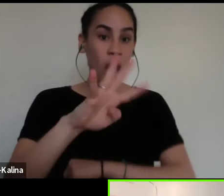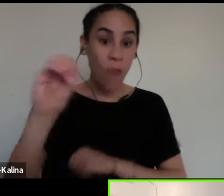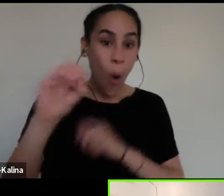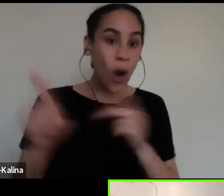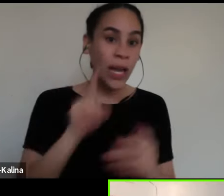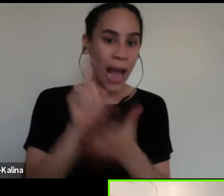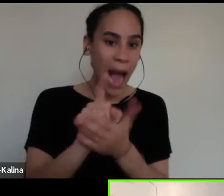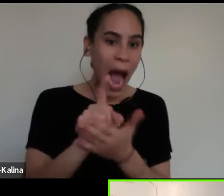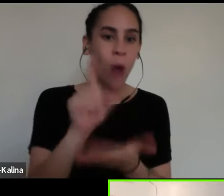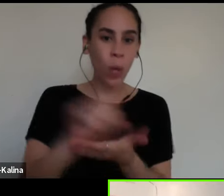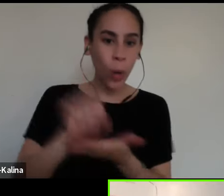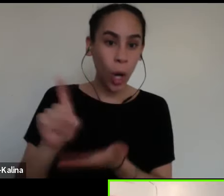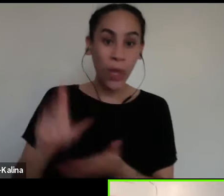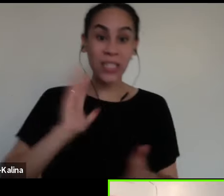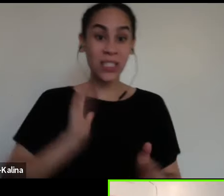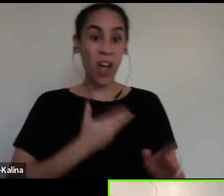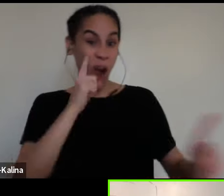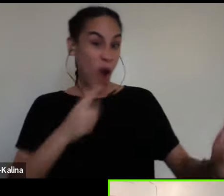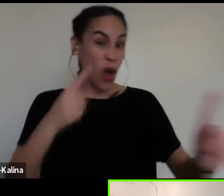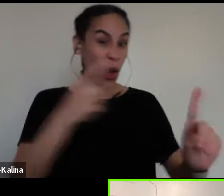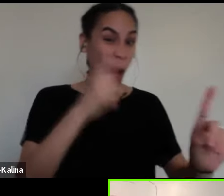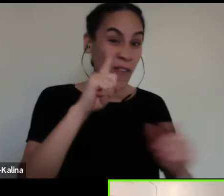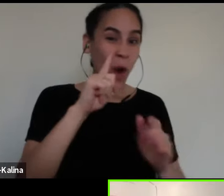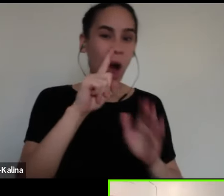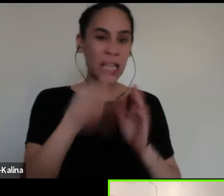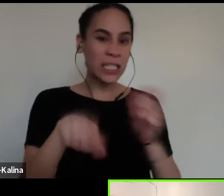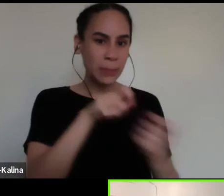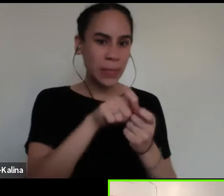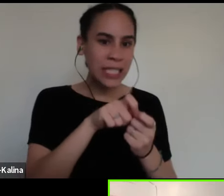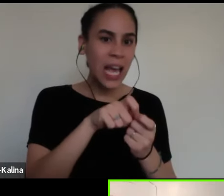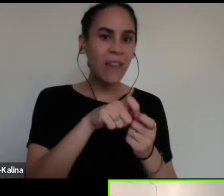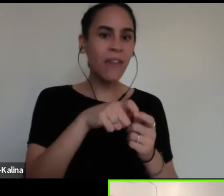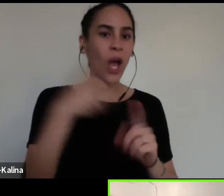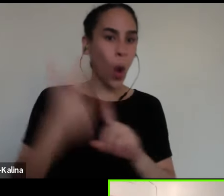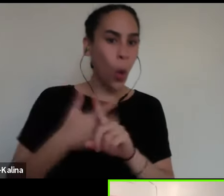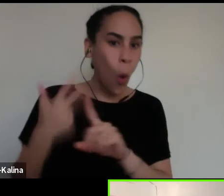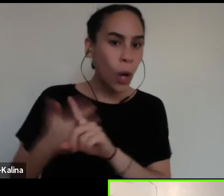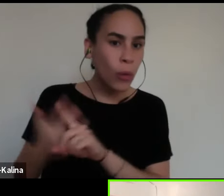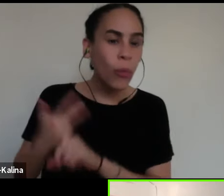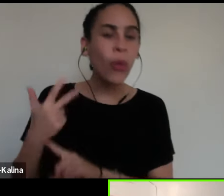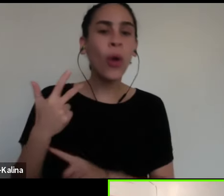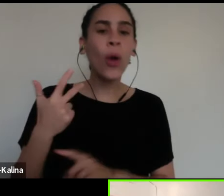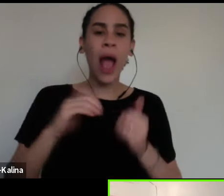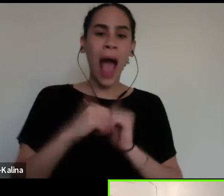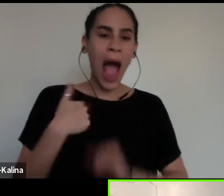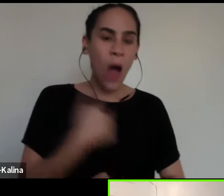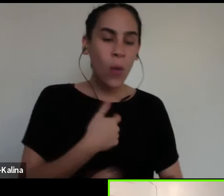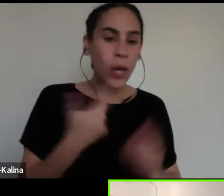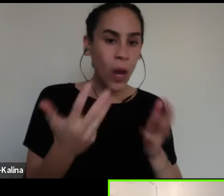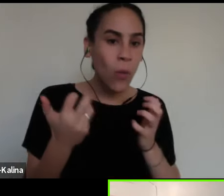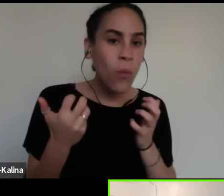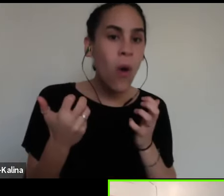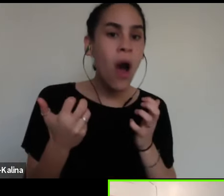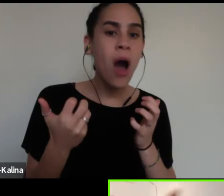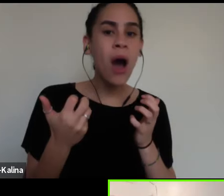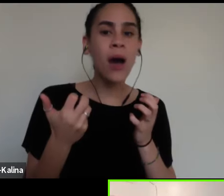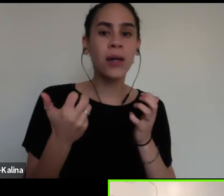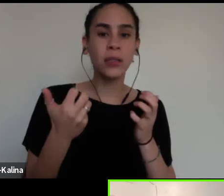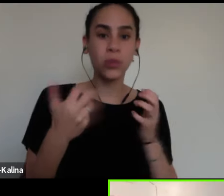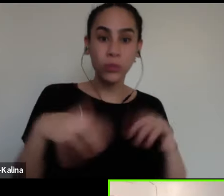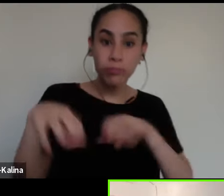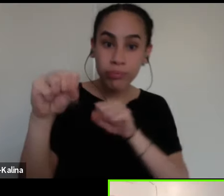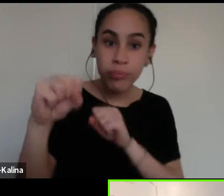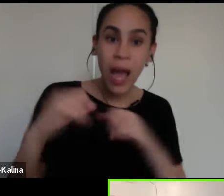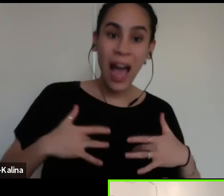goals that we set for a specific quarter, the way that we wanted to hold, events or these sort of